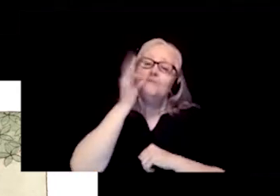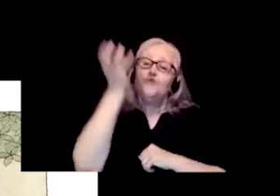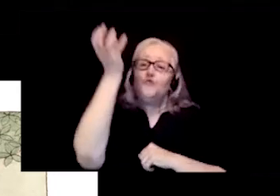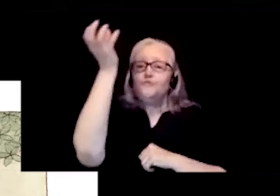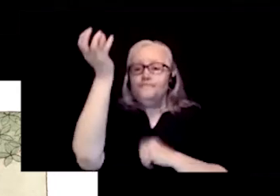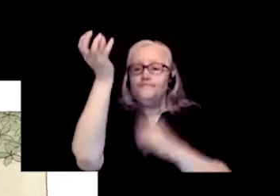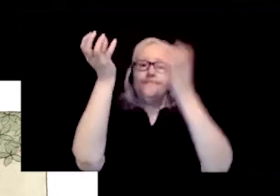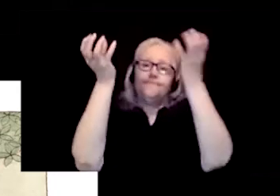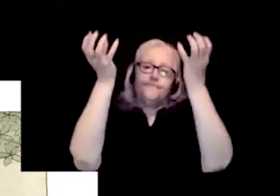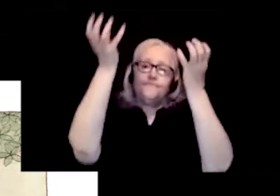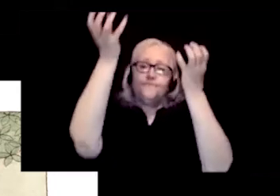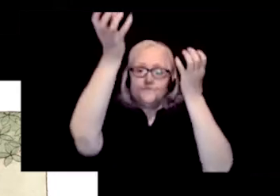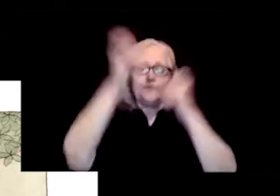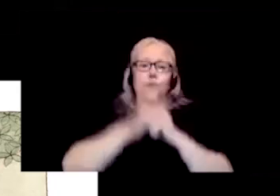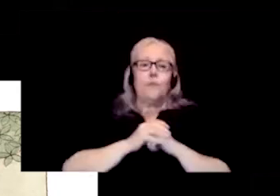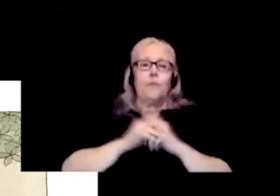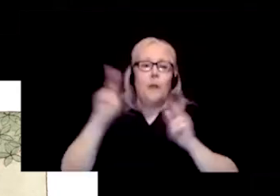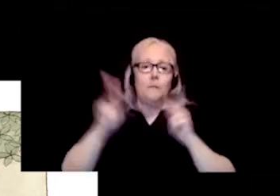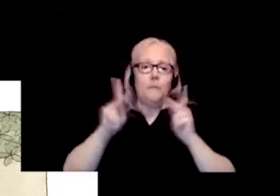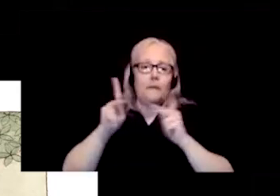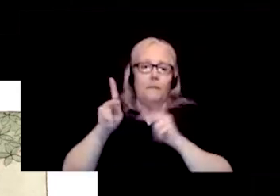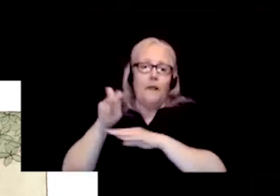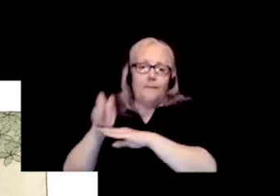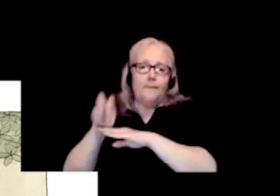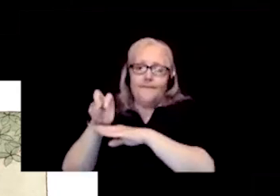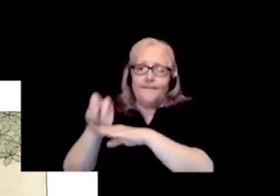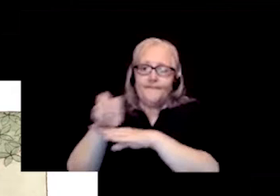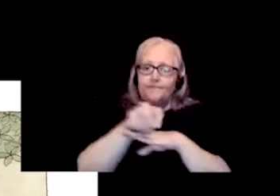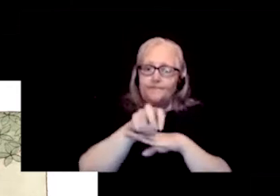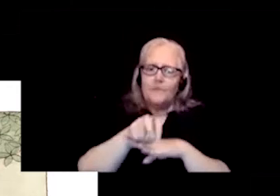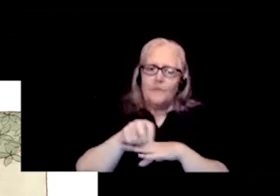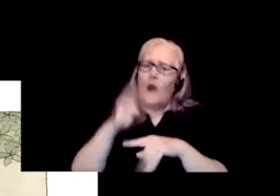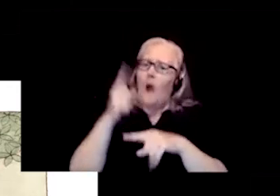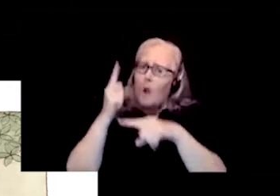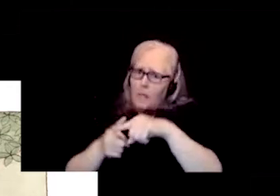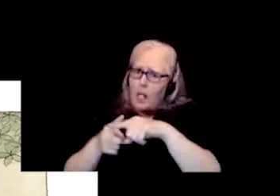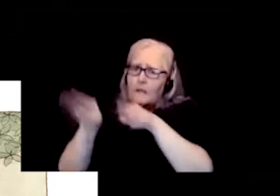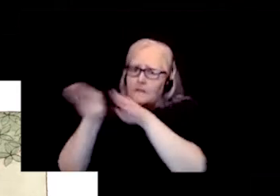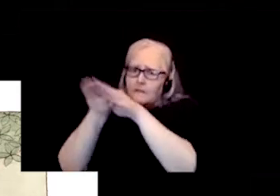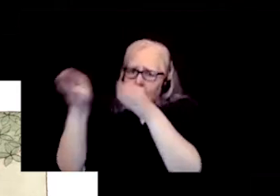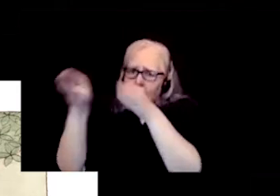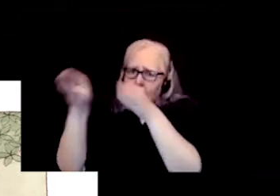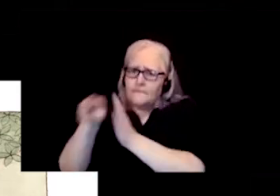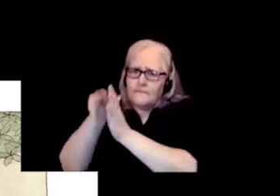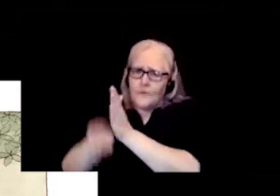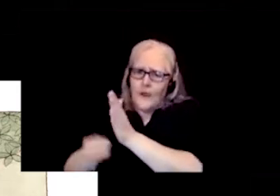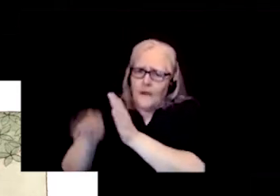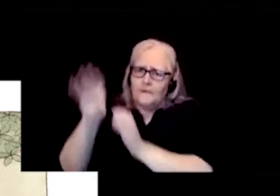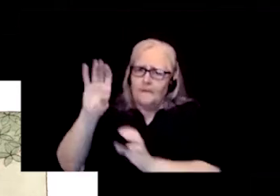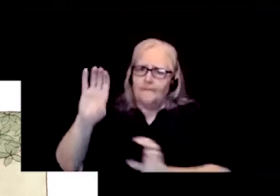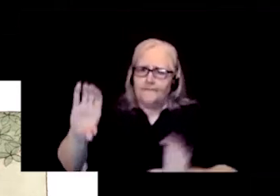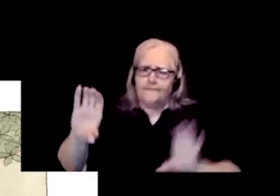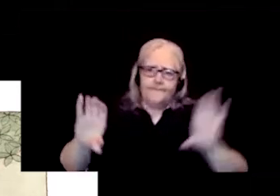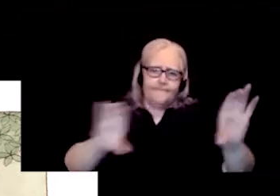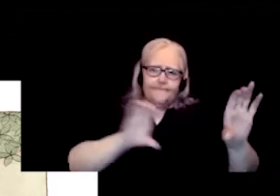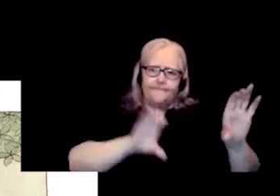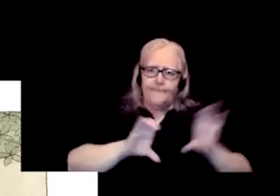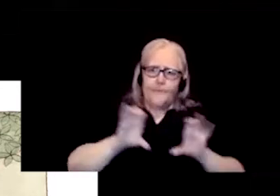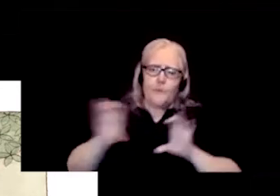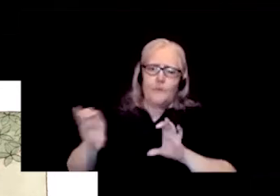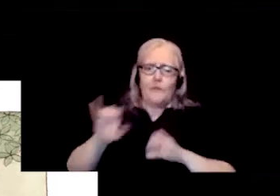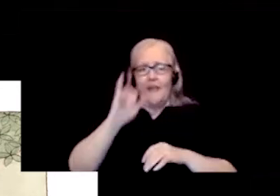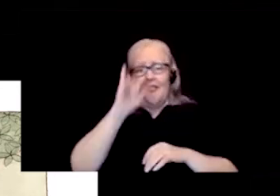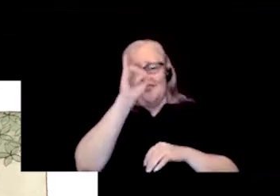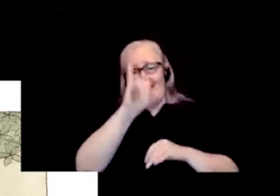individuals, and even the tombstones surrounding this tree. But actually, this picture is far more representative of what our